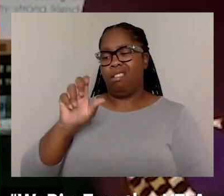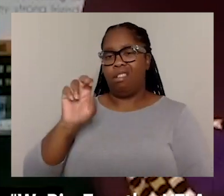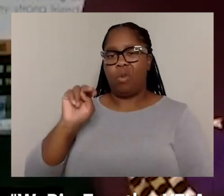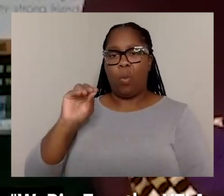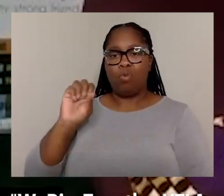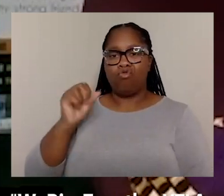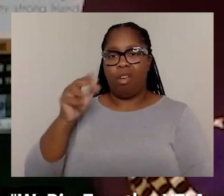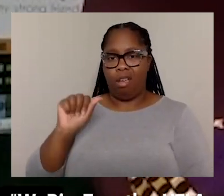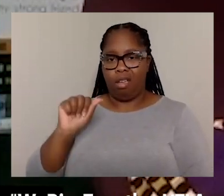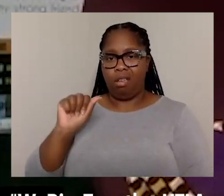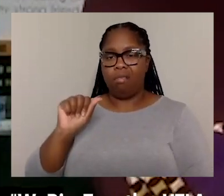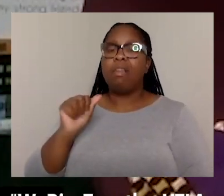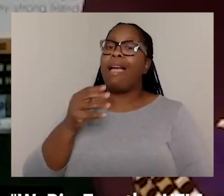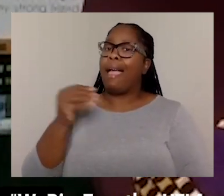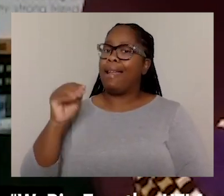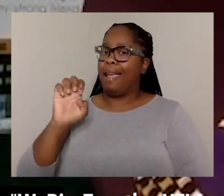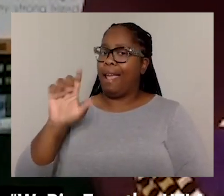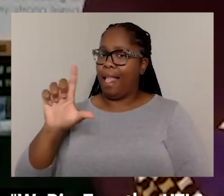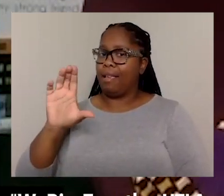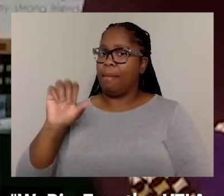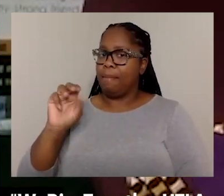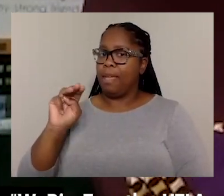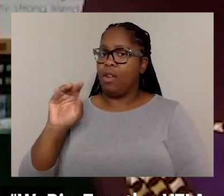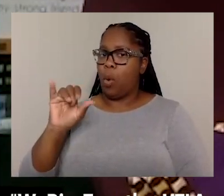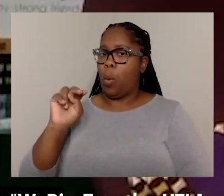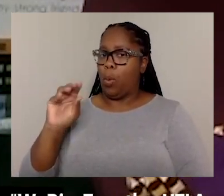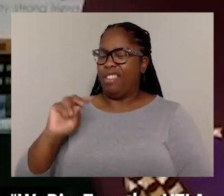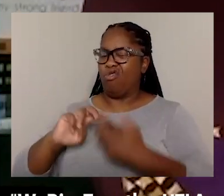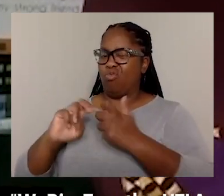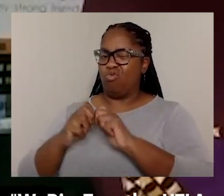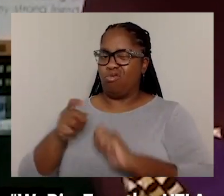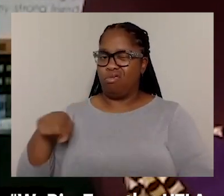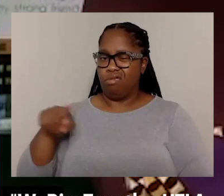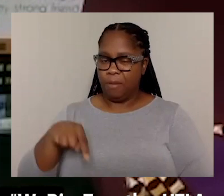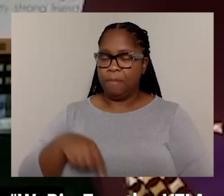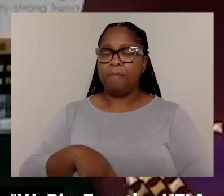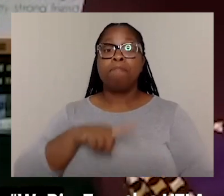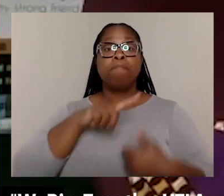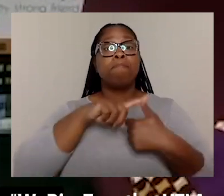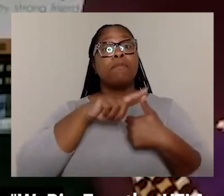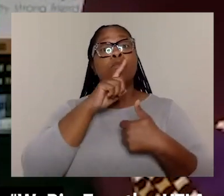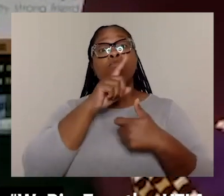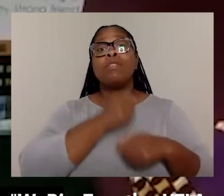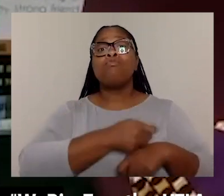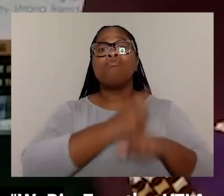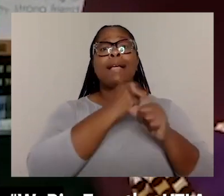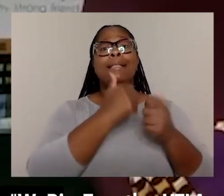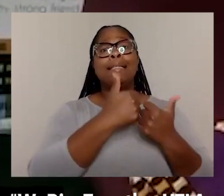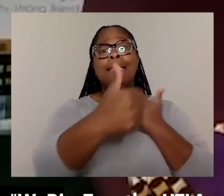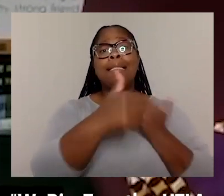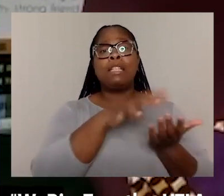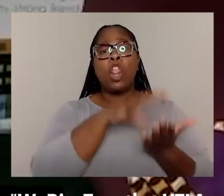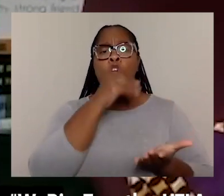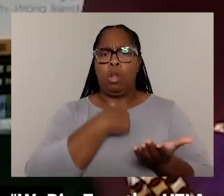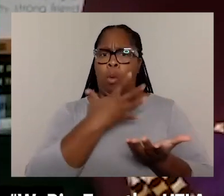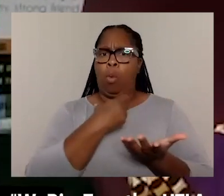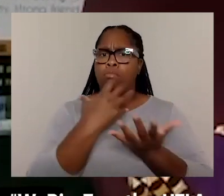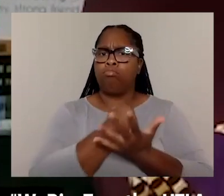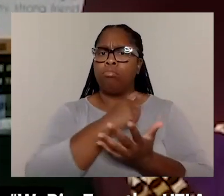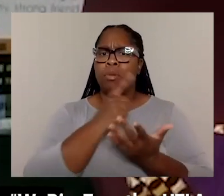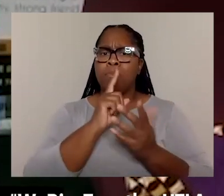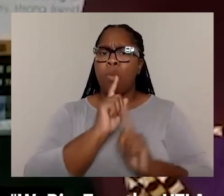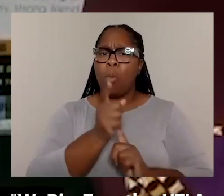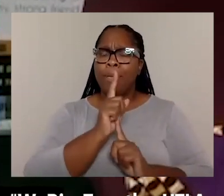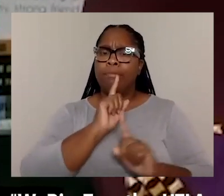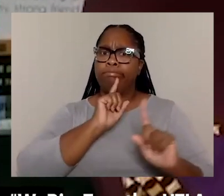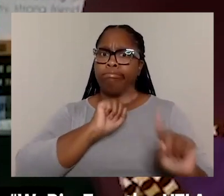learning, I want to take some time to answer some of the big questions out there regarding this and our side